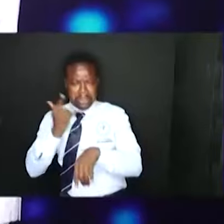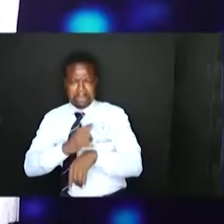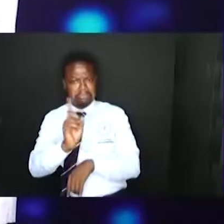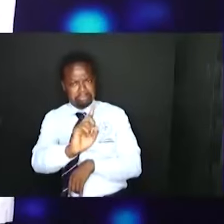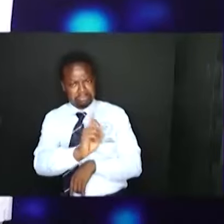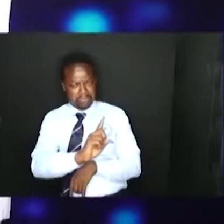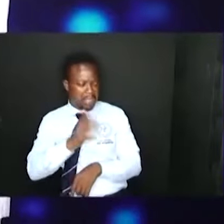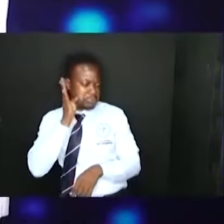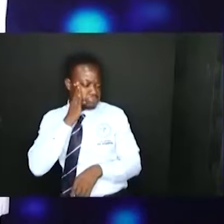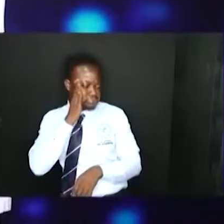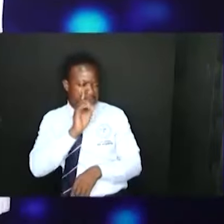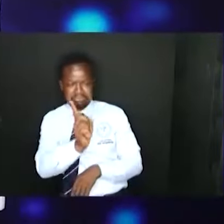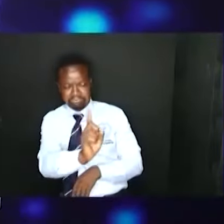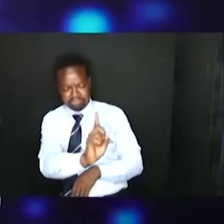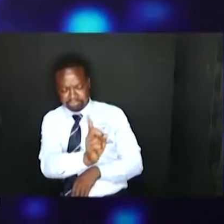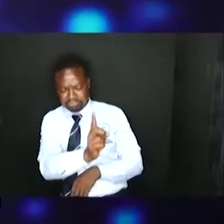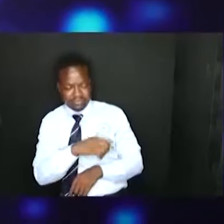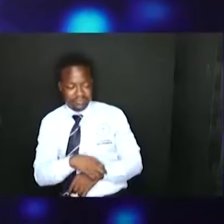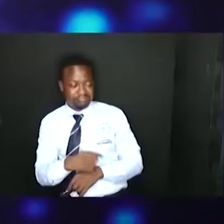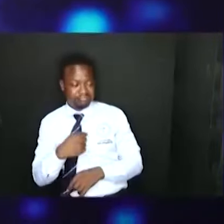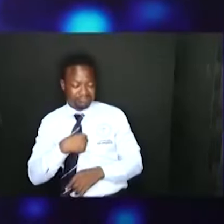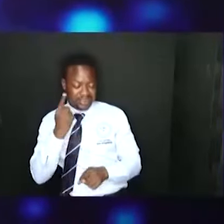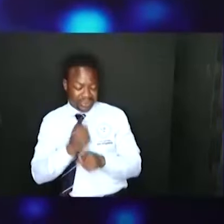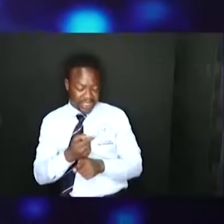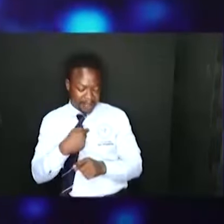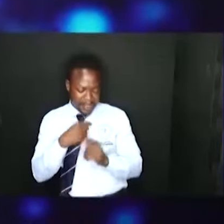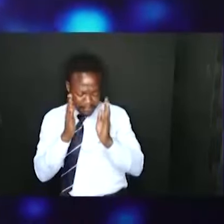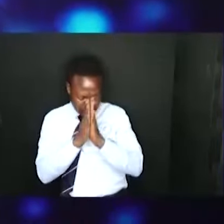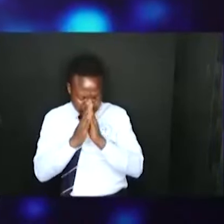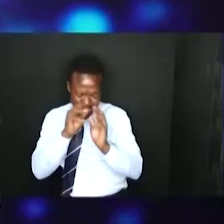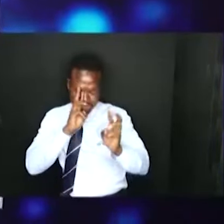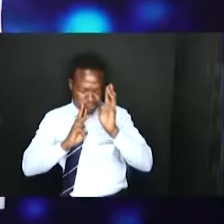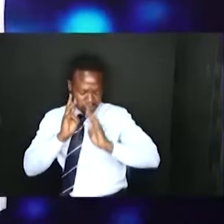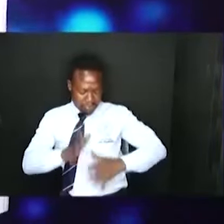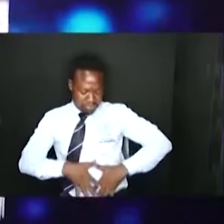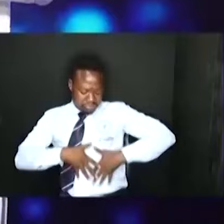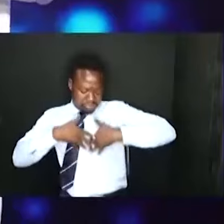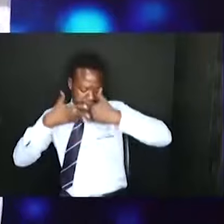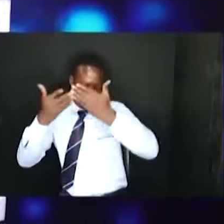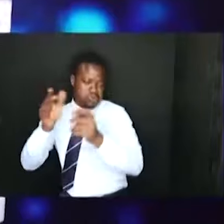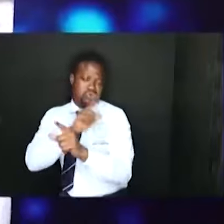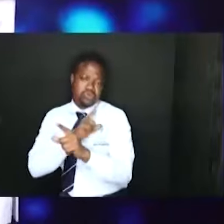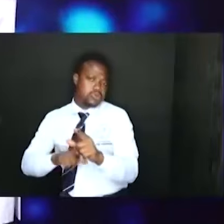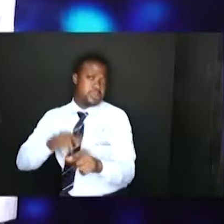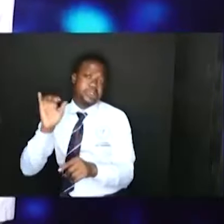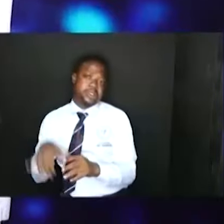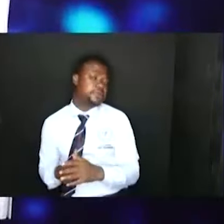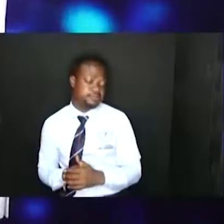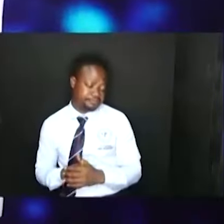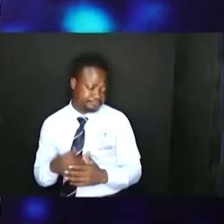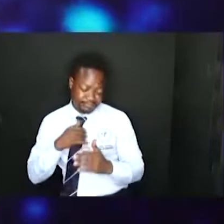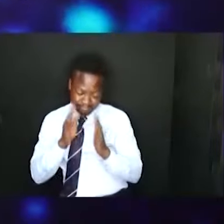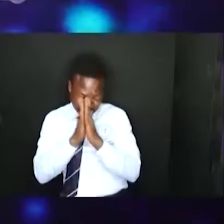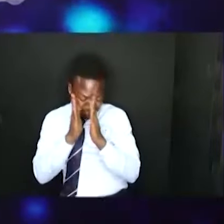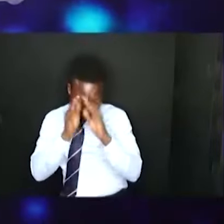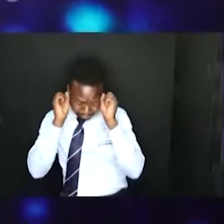wine or beer. I was pouring out my soul to the Lord. Hannah Buana said, Debi miura, me